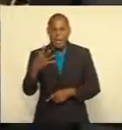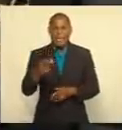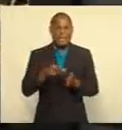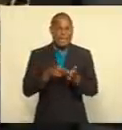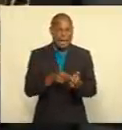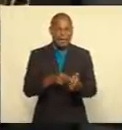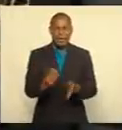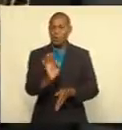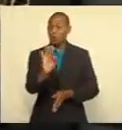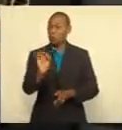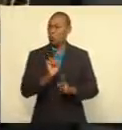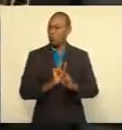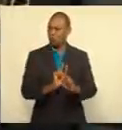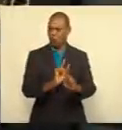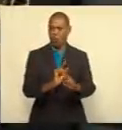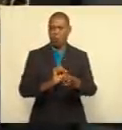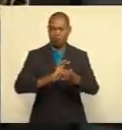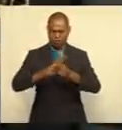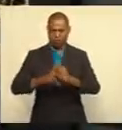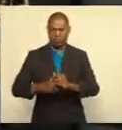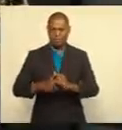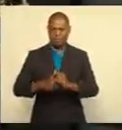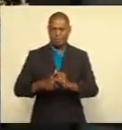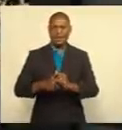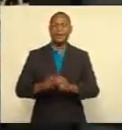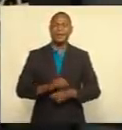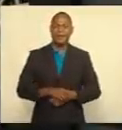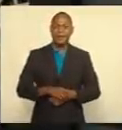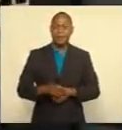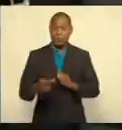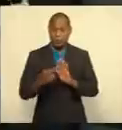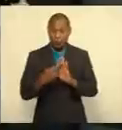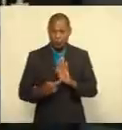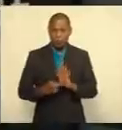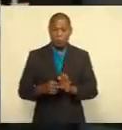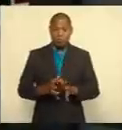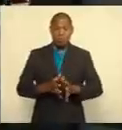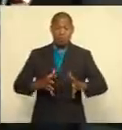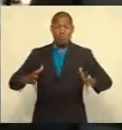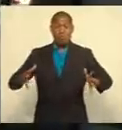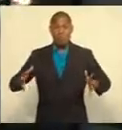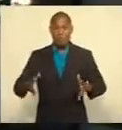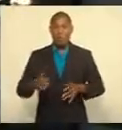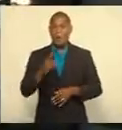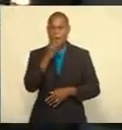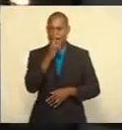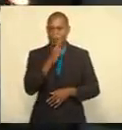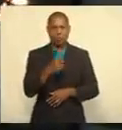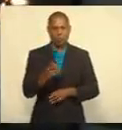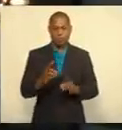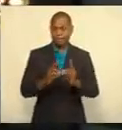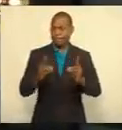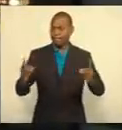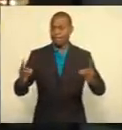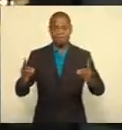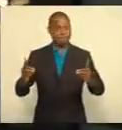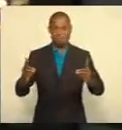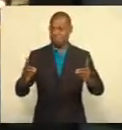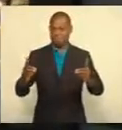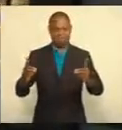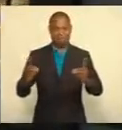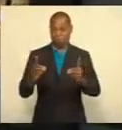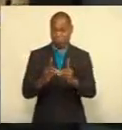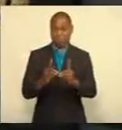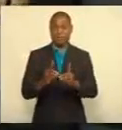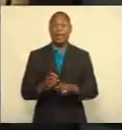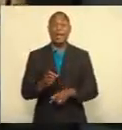following the COVID procedures. There were huge crowds doing shopping, no social distancing distancing at all, and especially when people